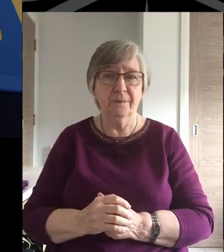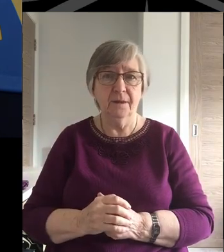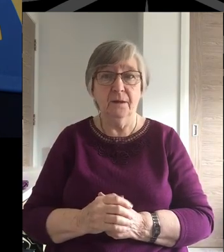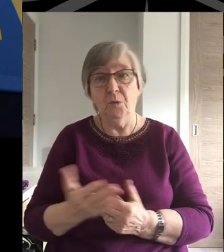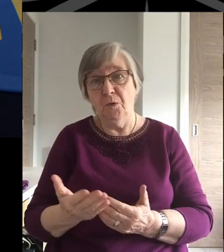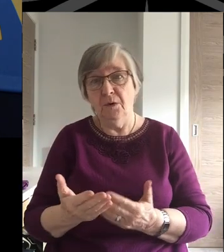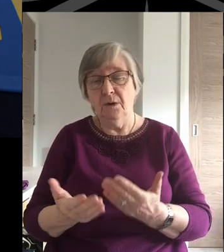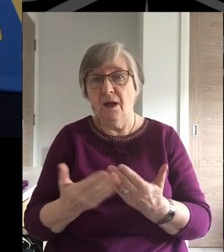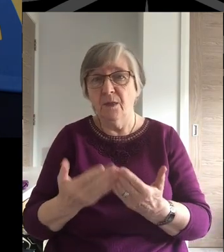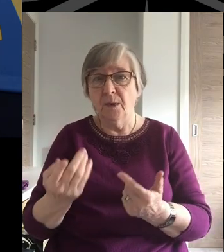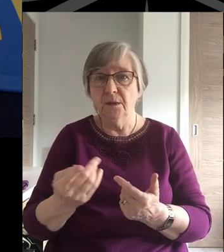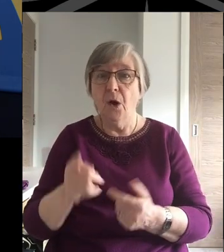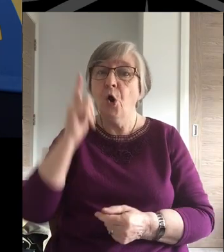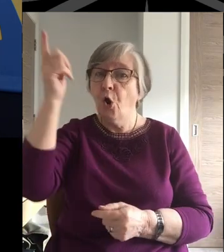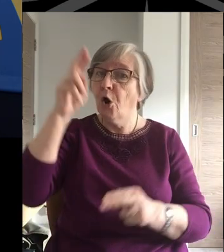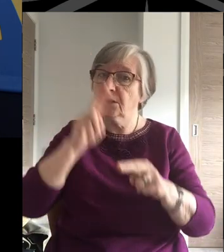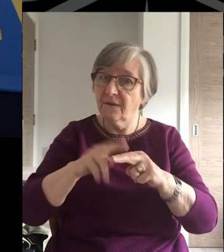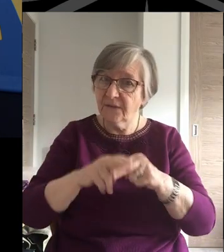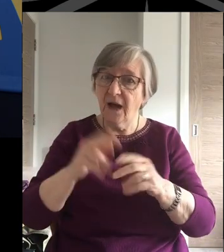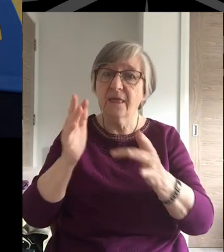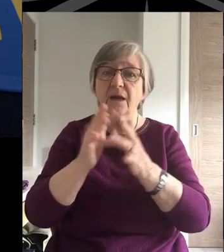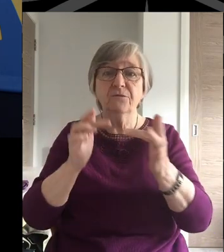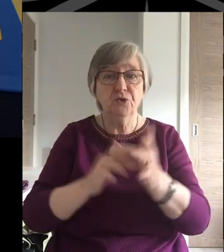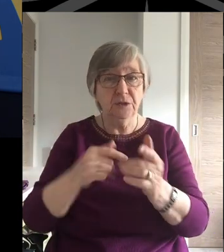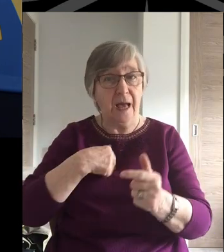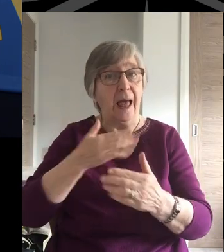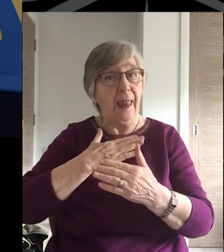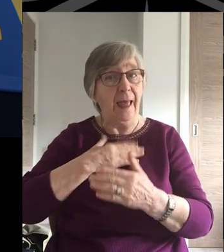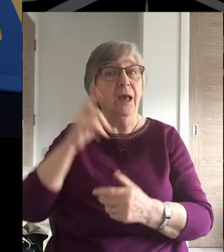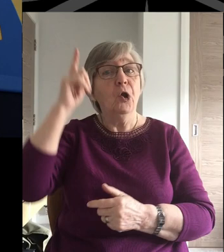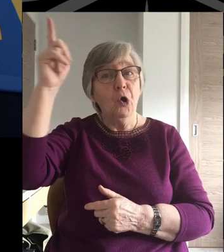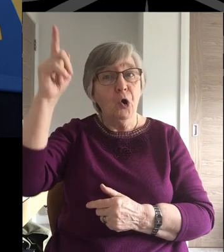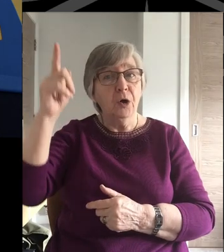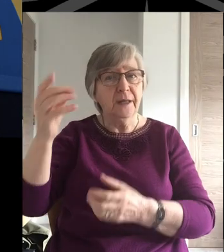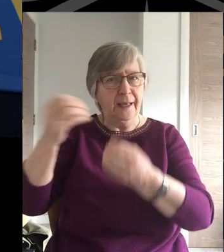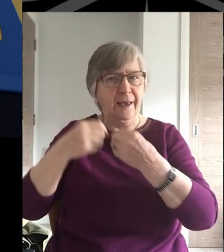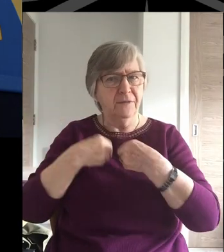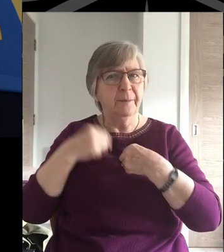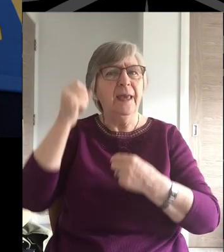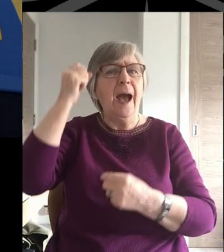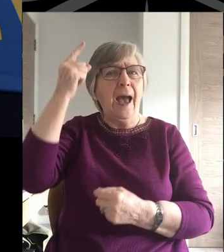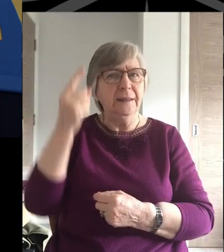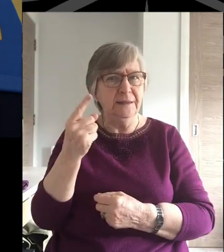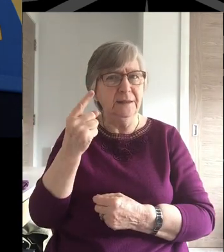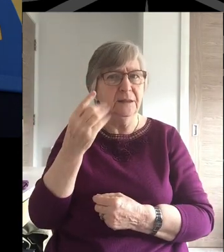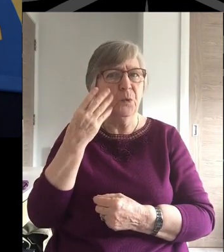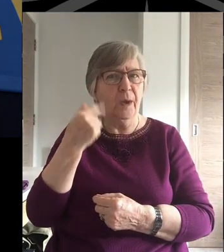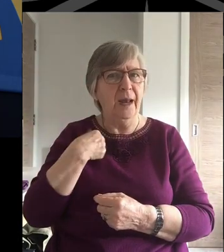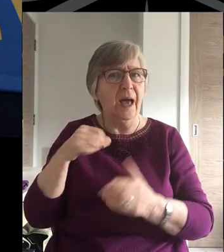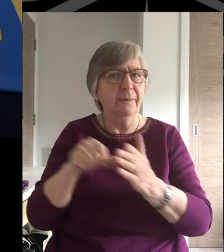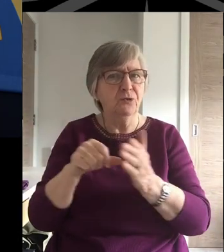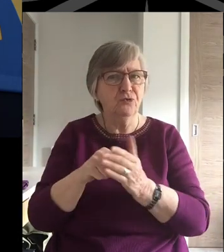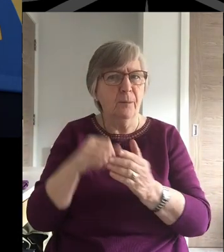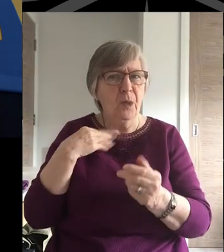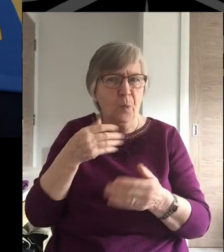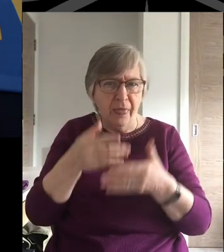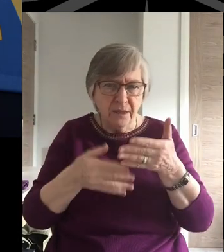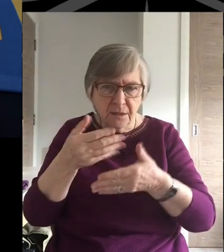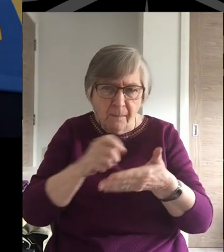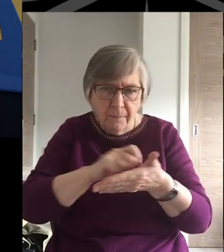Or again, God is the father of Jesus. I like God because he puts ideas into my head when I am in trouble with my